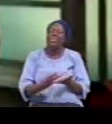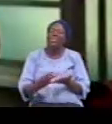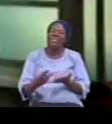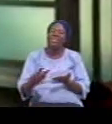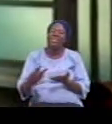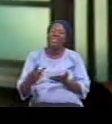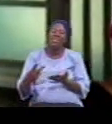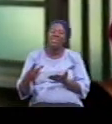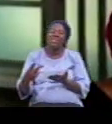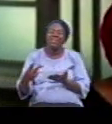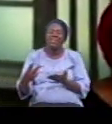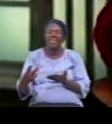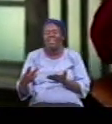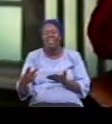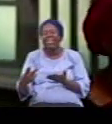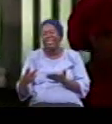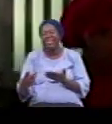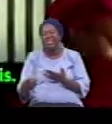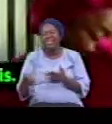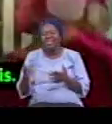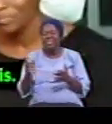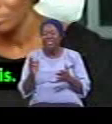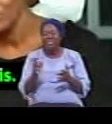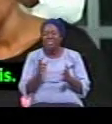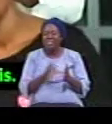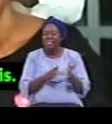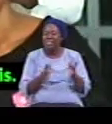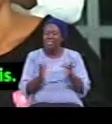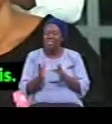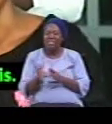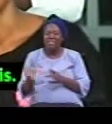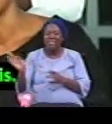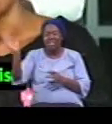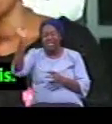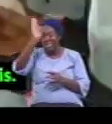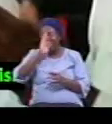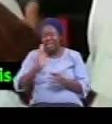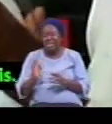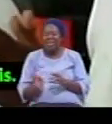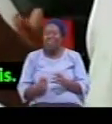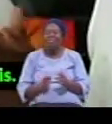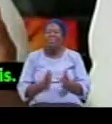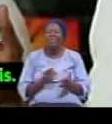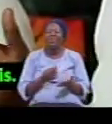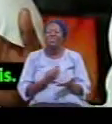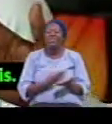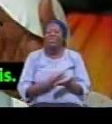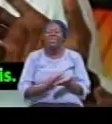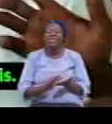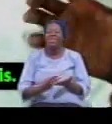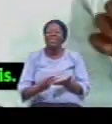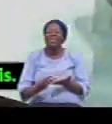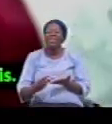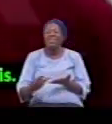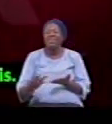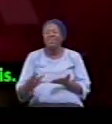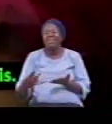be the first to testify that Jesus never